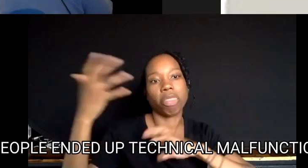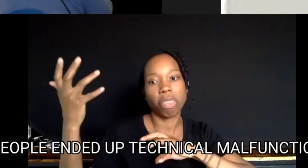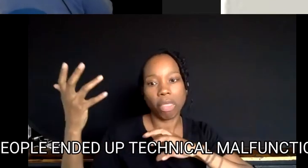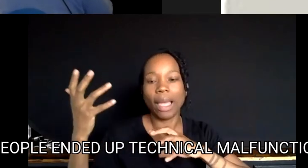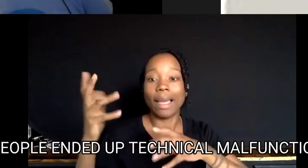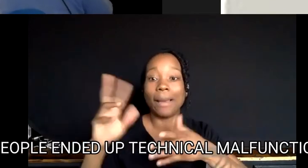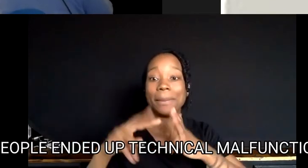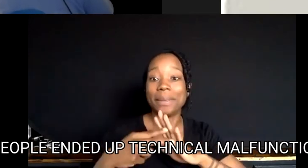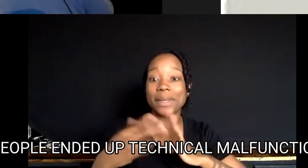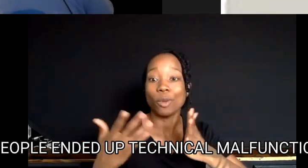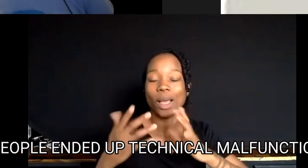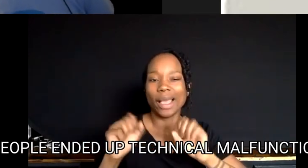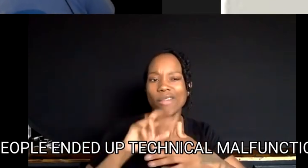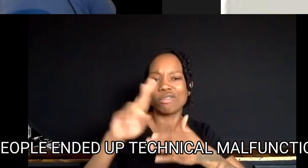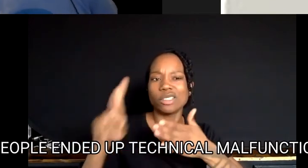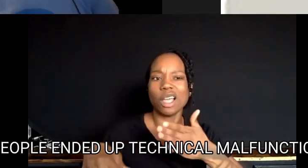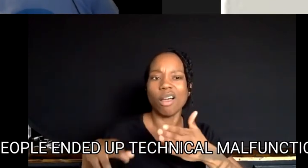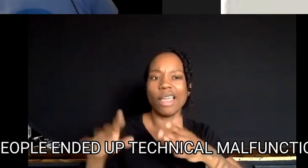apprehension.